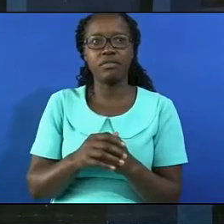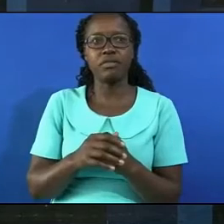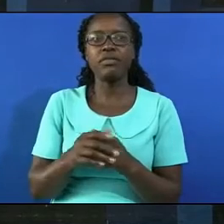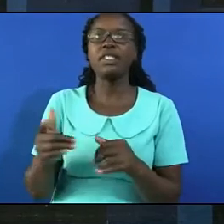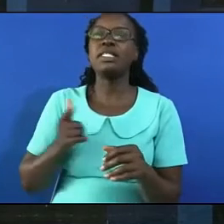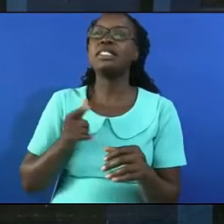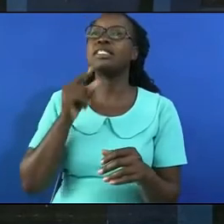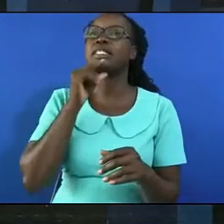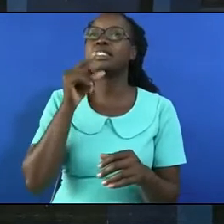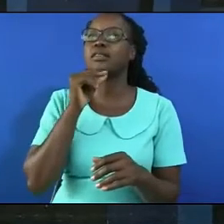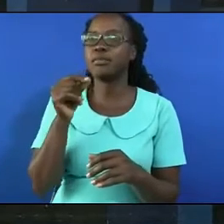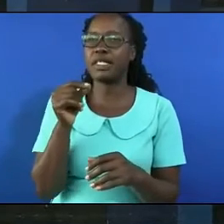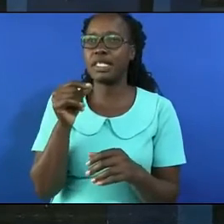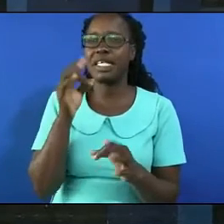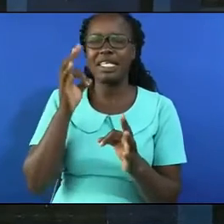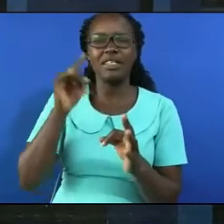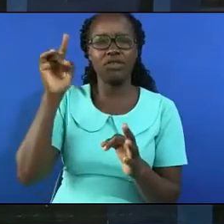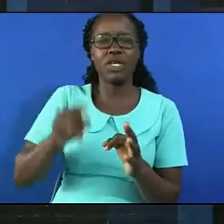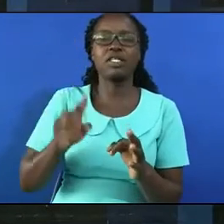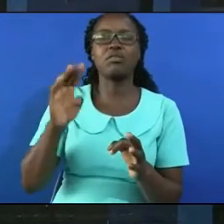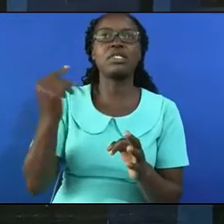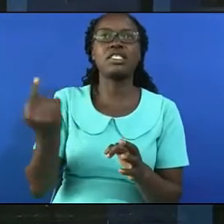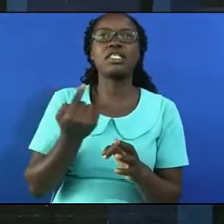Ladies and gentlemen, if you can't be